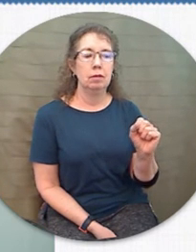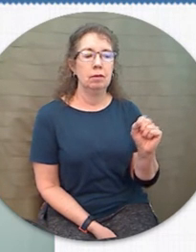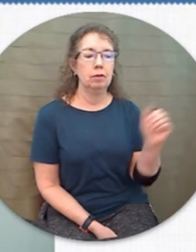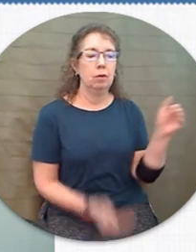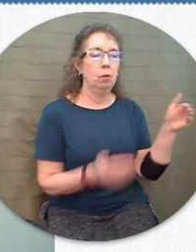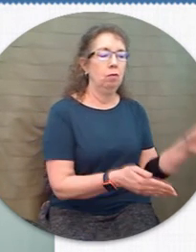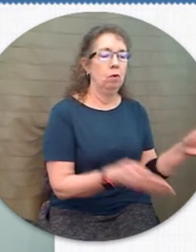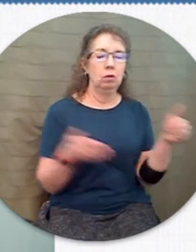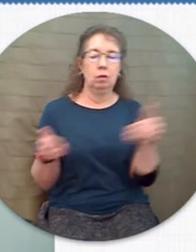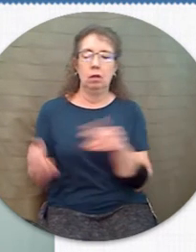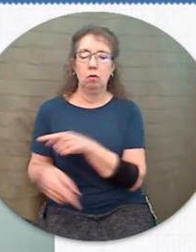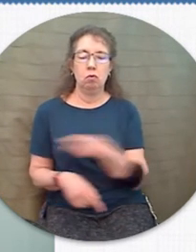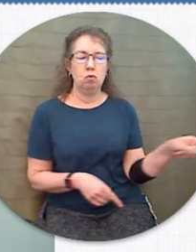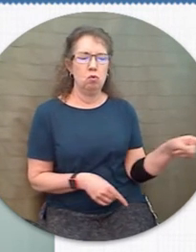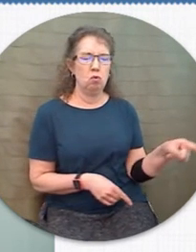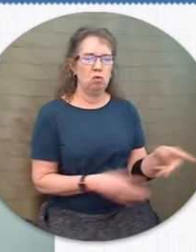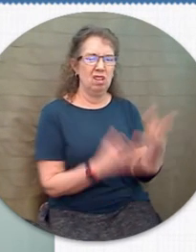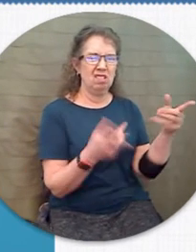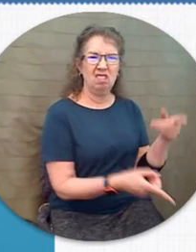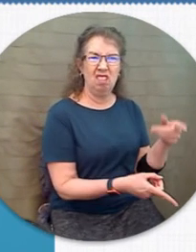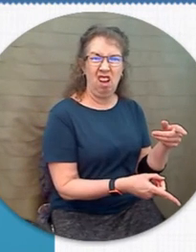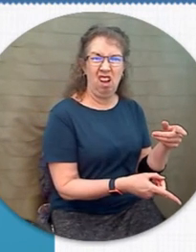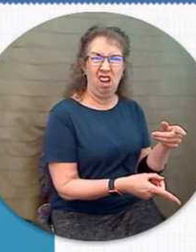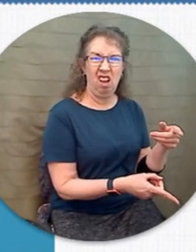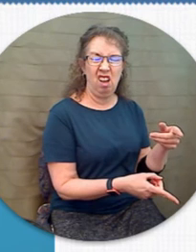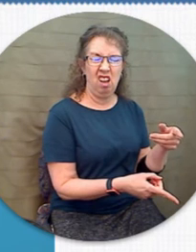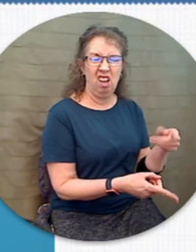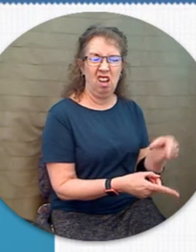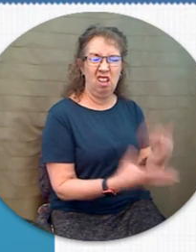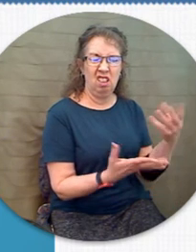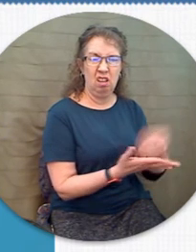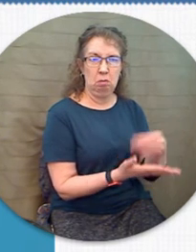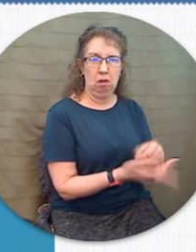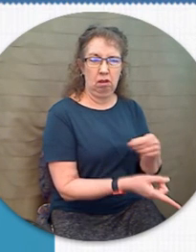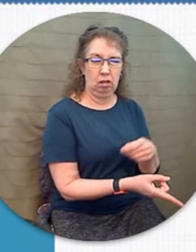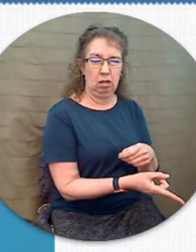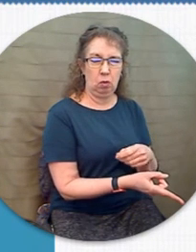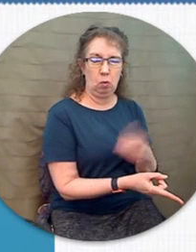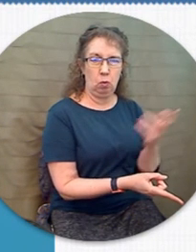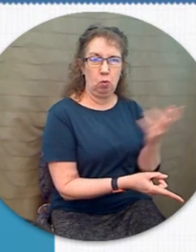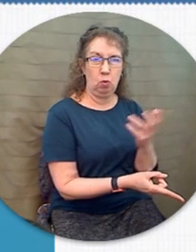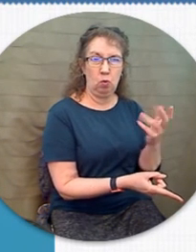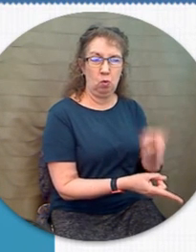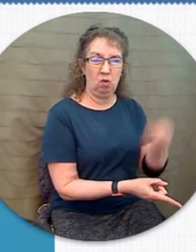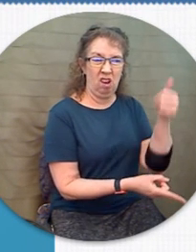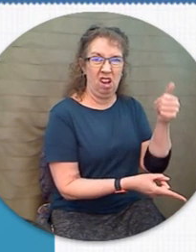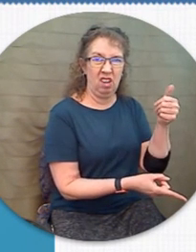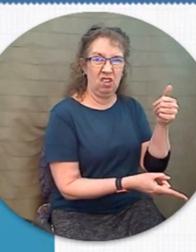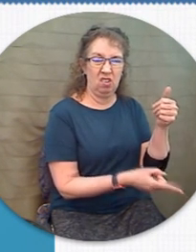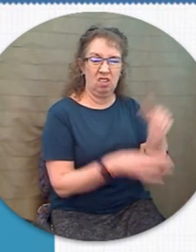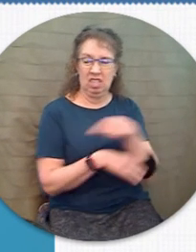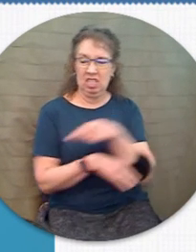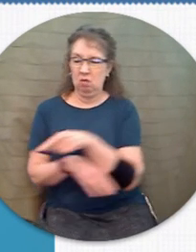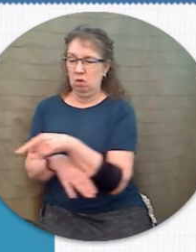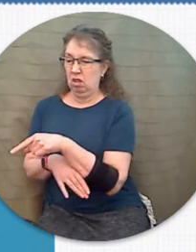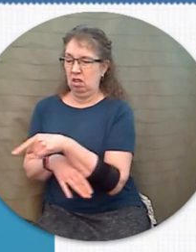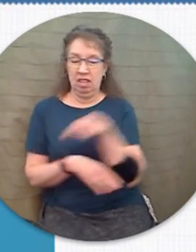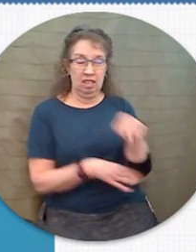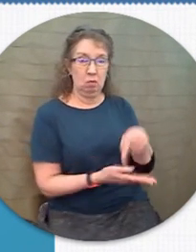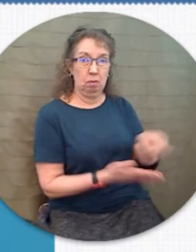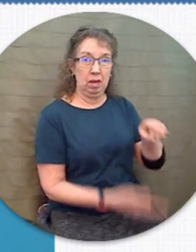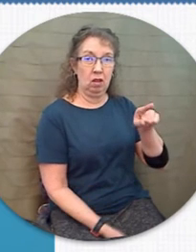very sick. Look at this. Ugh. So much higher. This one we paid 160 euros